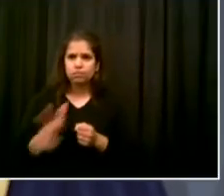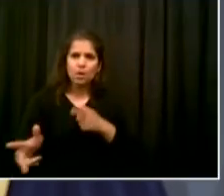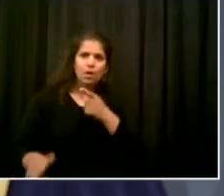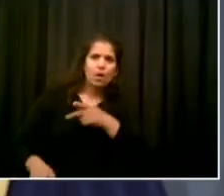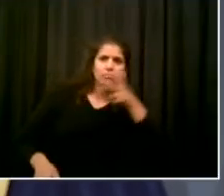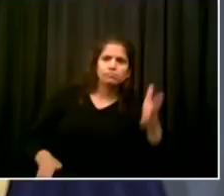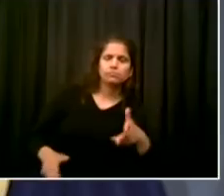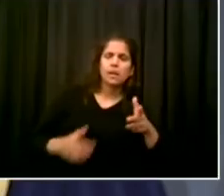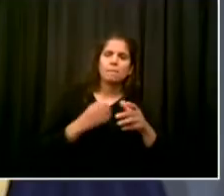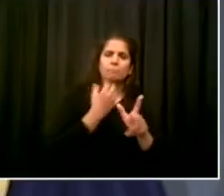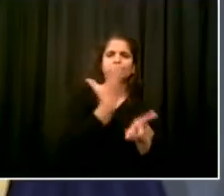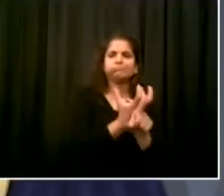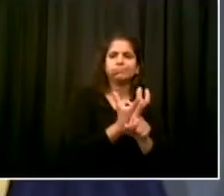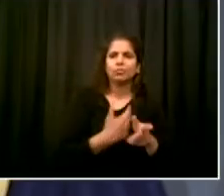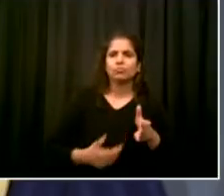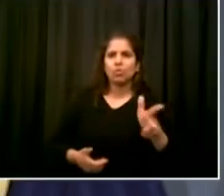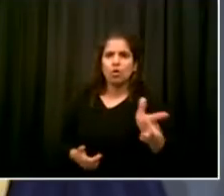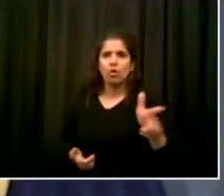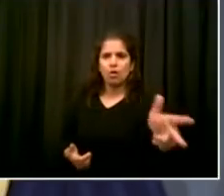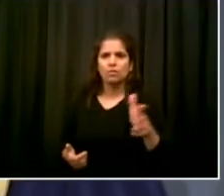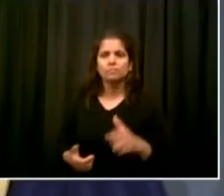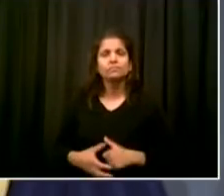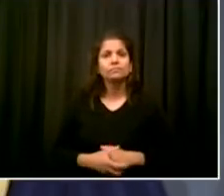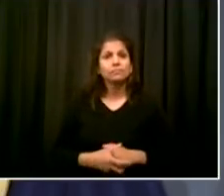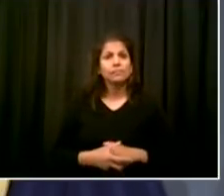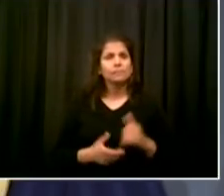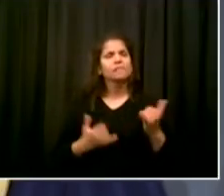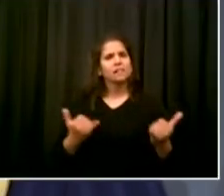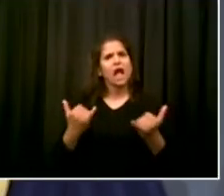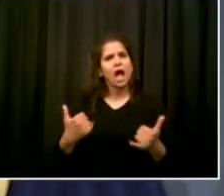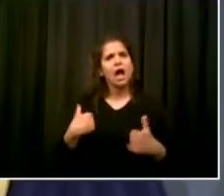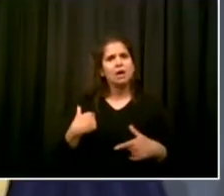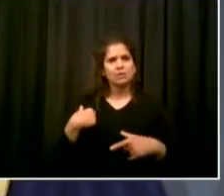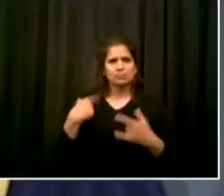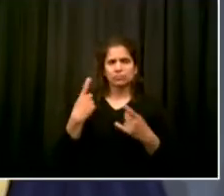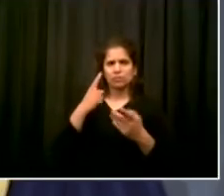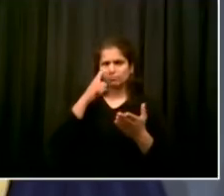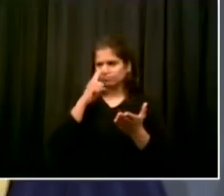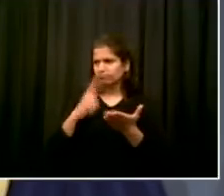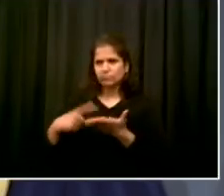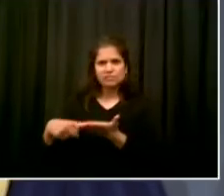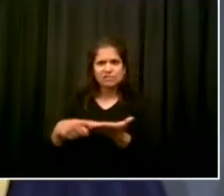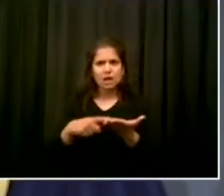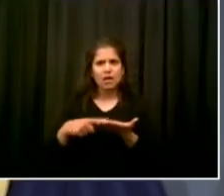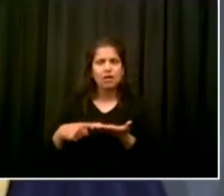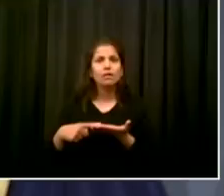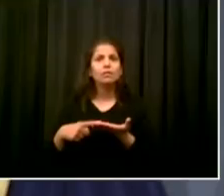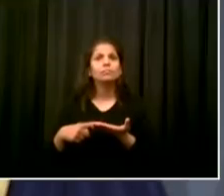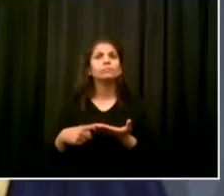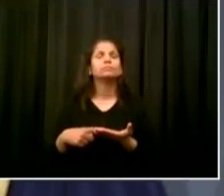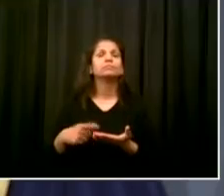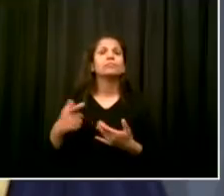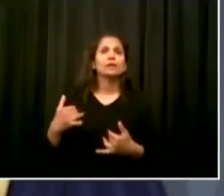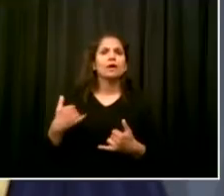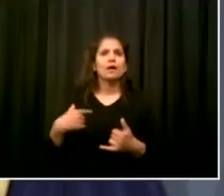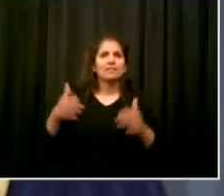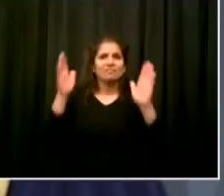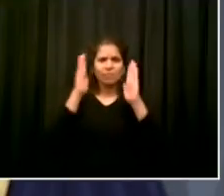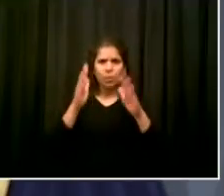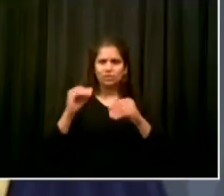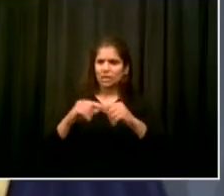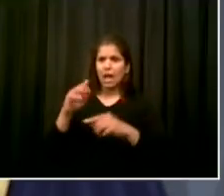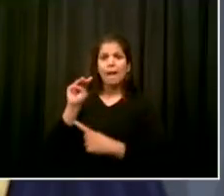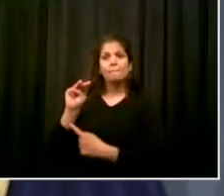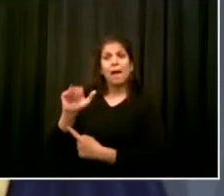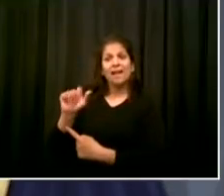are starting to come back, increasing the service on the Staten Island ferry. I mean, the things that we can do right now that will affect most people.